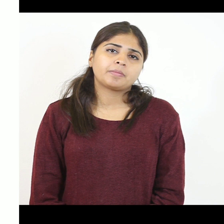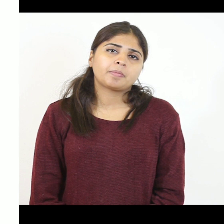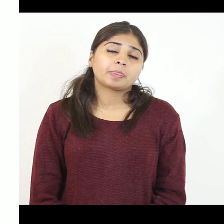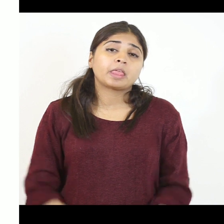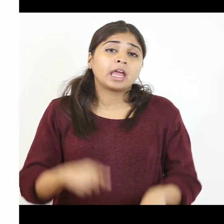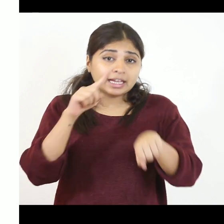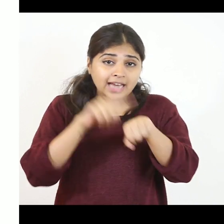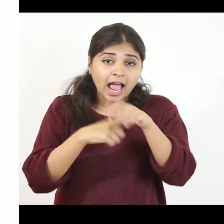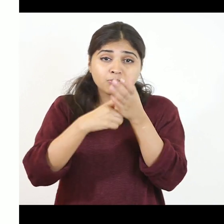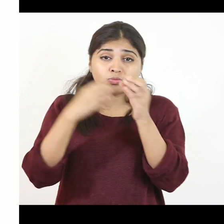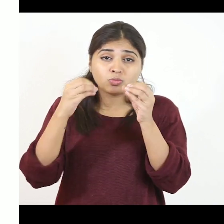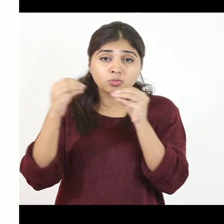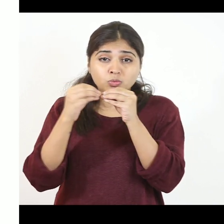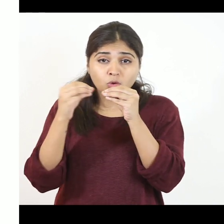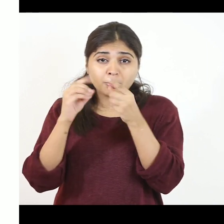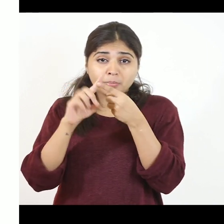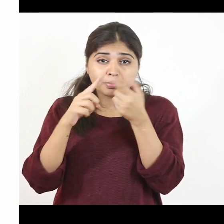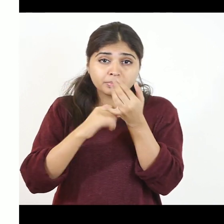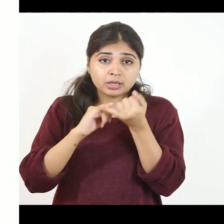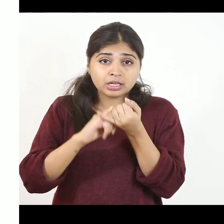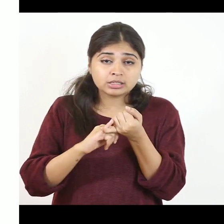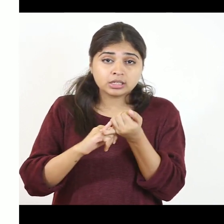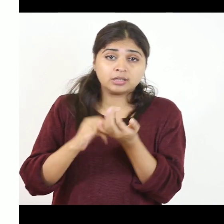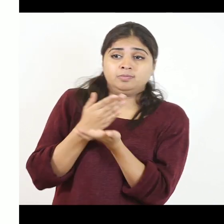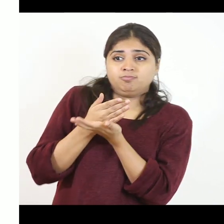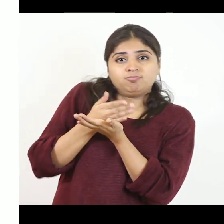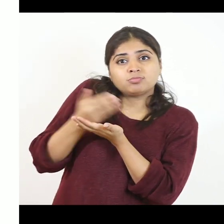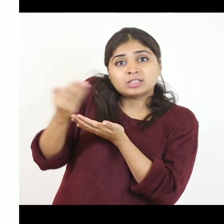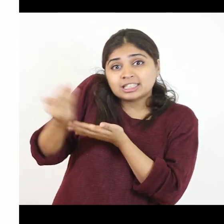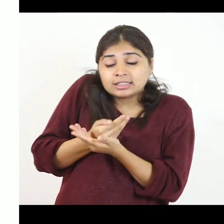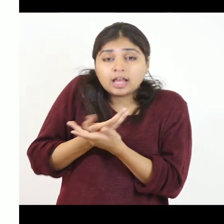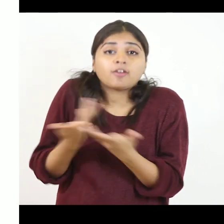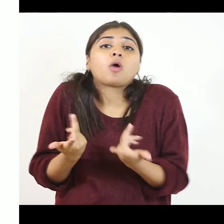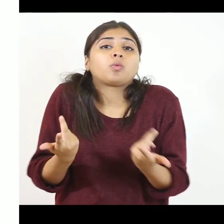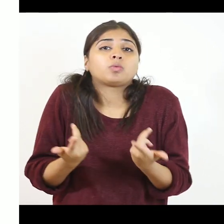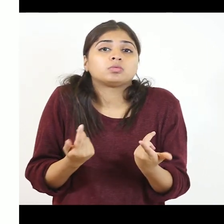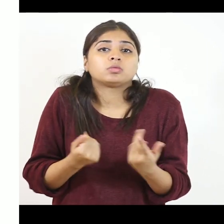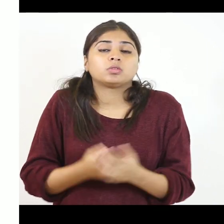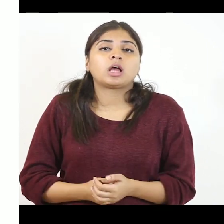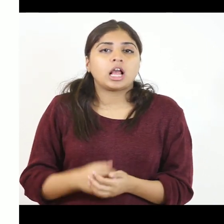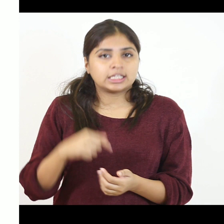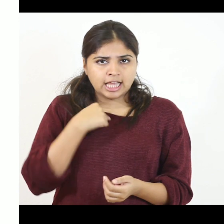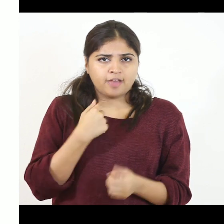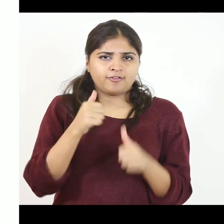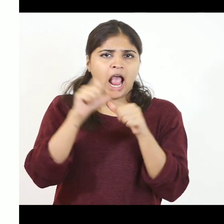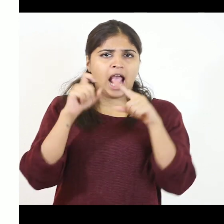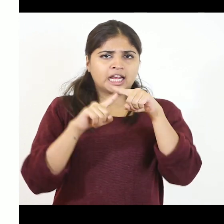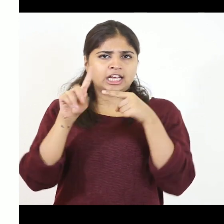The time robbers can be avoided by being active all the time,